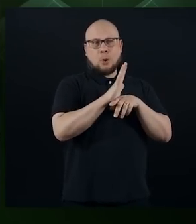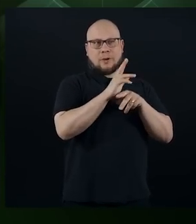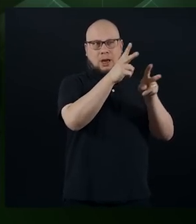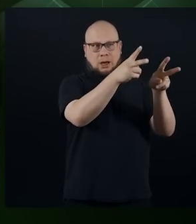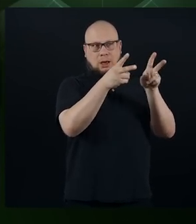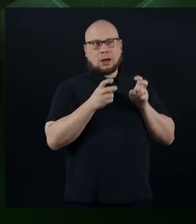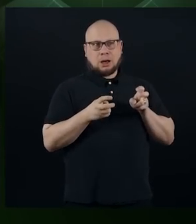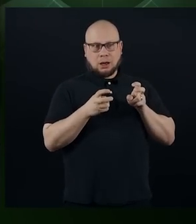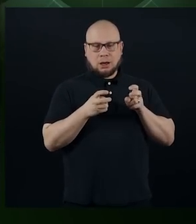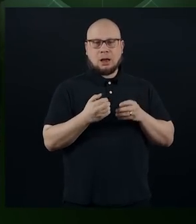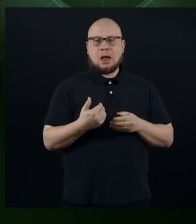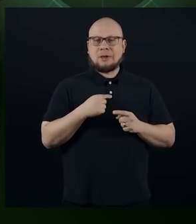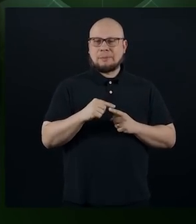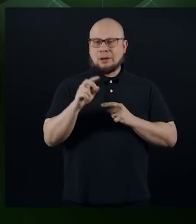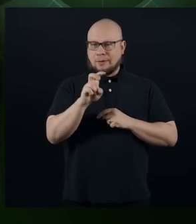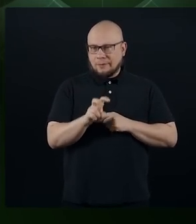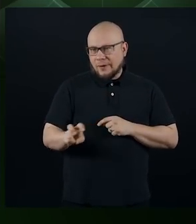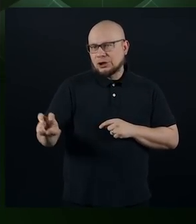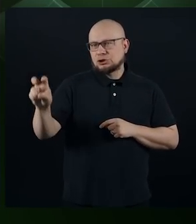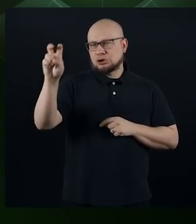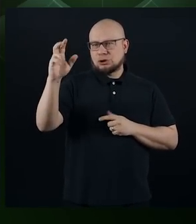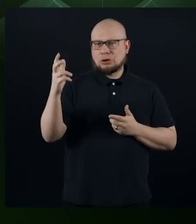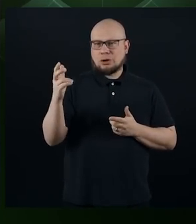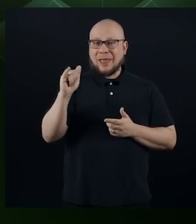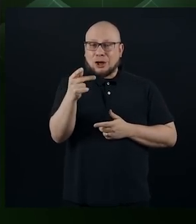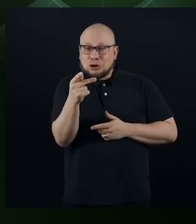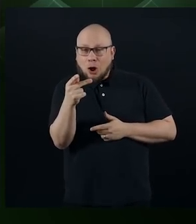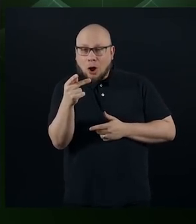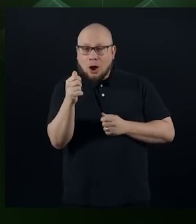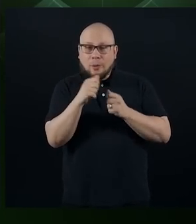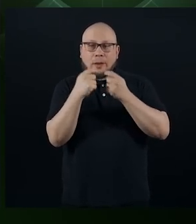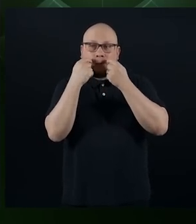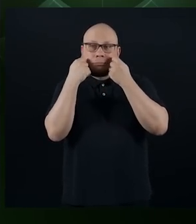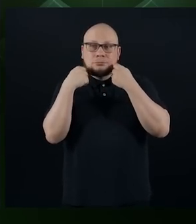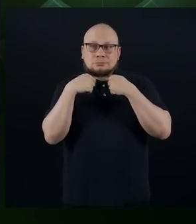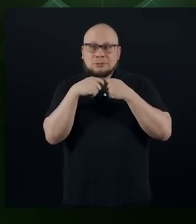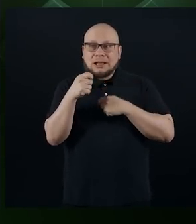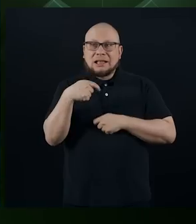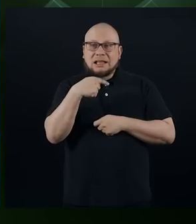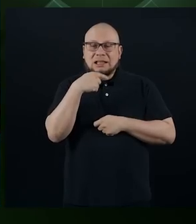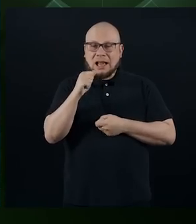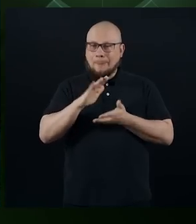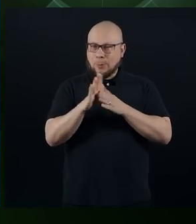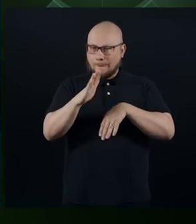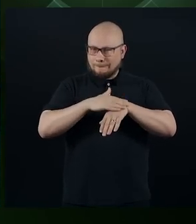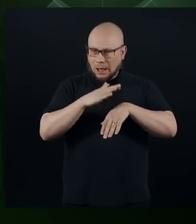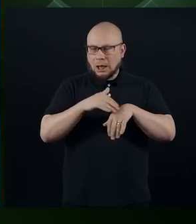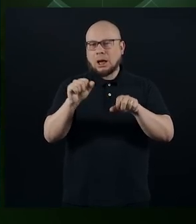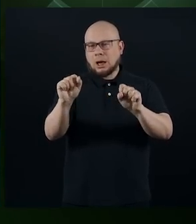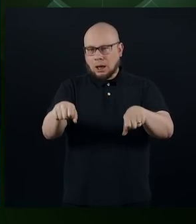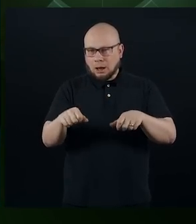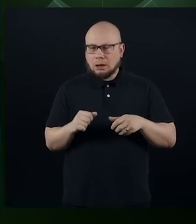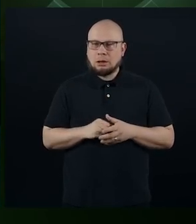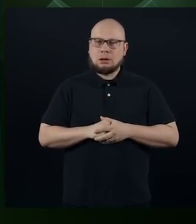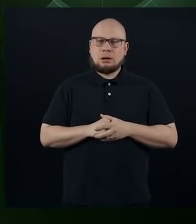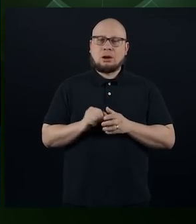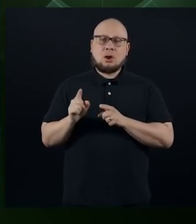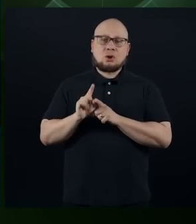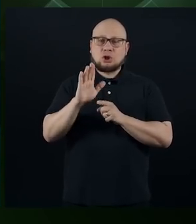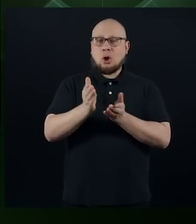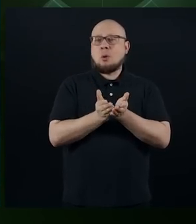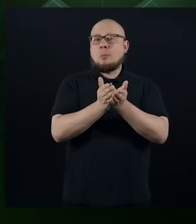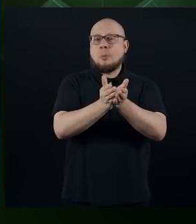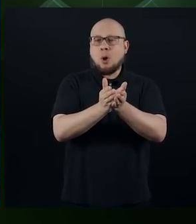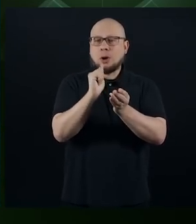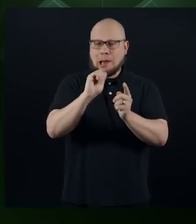have adventures and have the prison dock with the keys in his mouth as a pet that you can have in the world. And also being able to deck out your